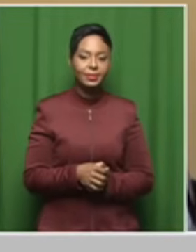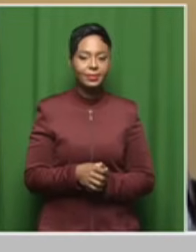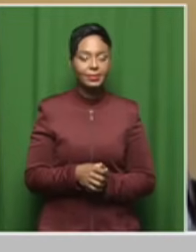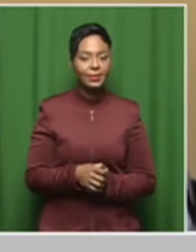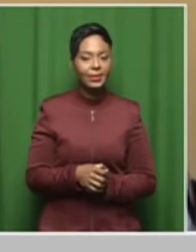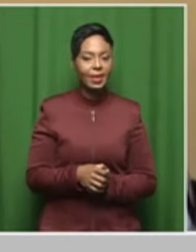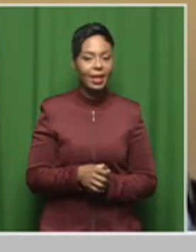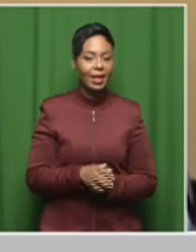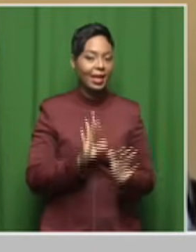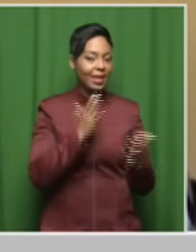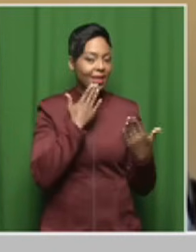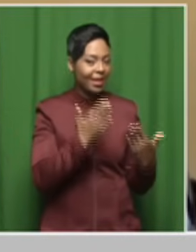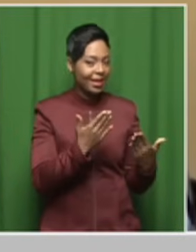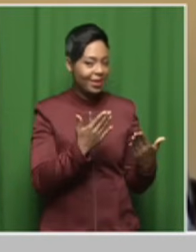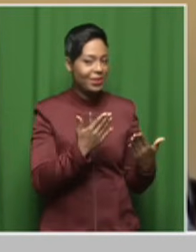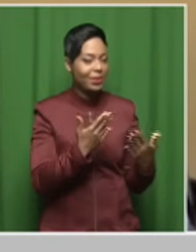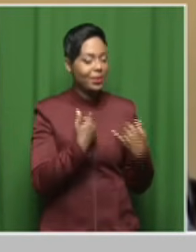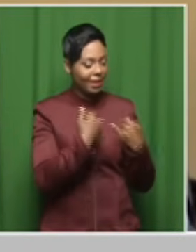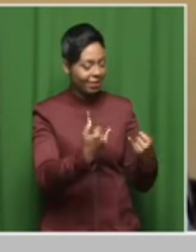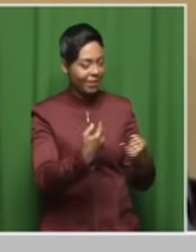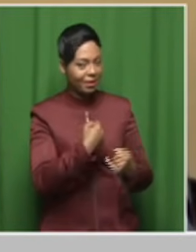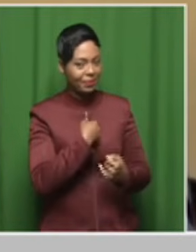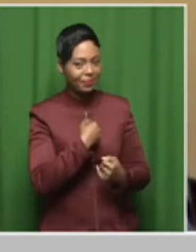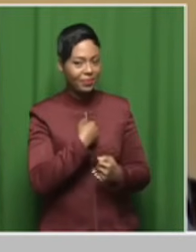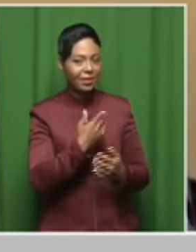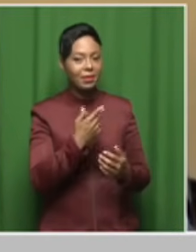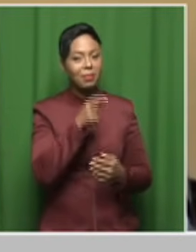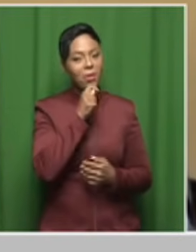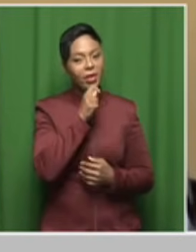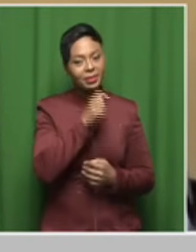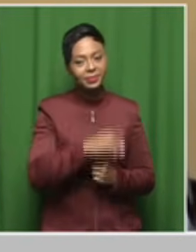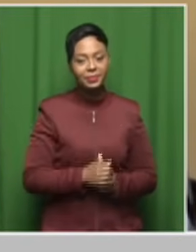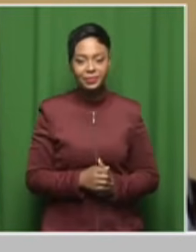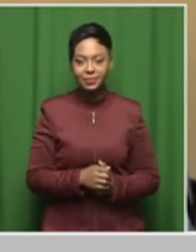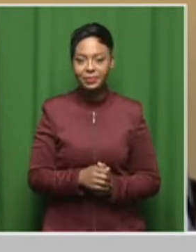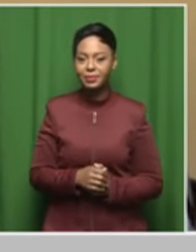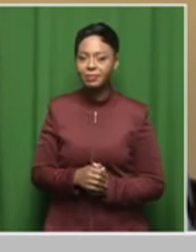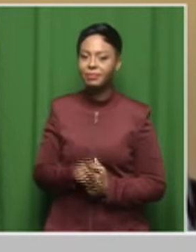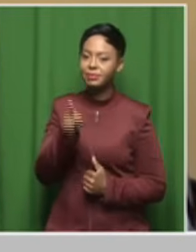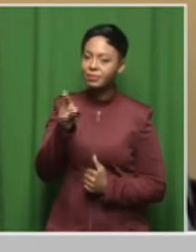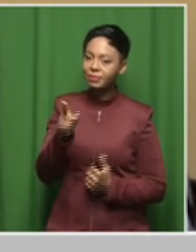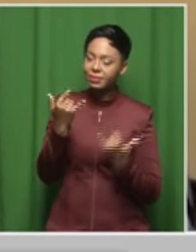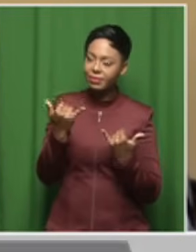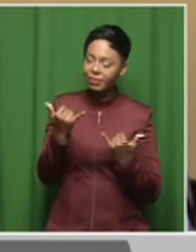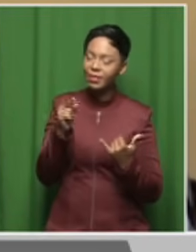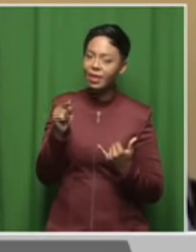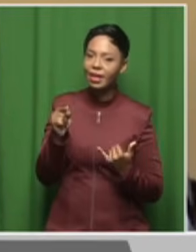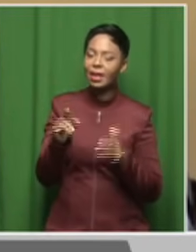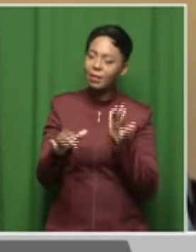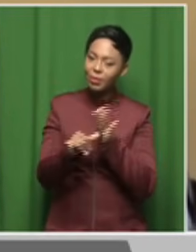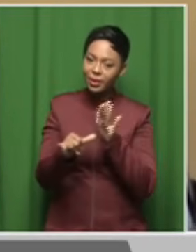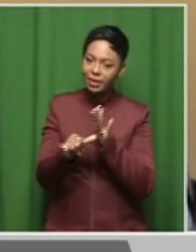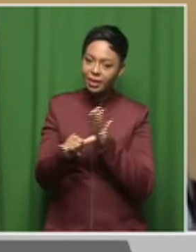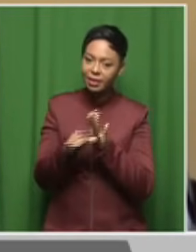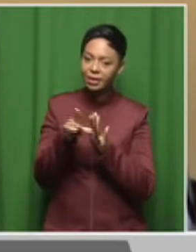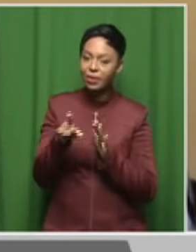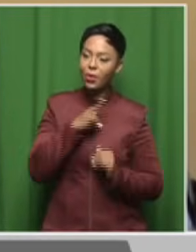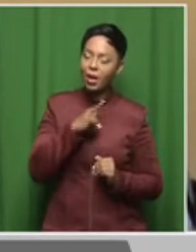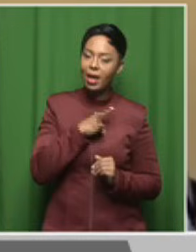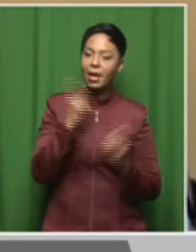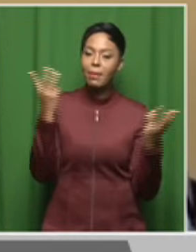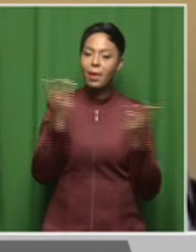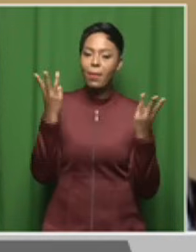Thank you so much for having me, Sakina. Good morning. This is such an important sector, Deb, and I think people are starting